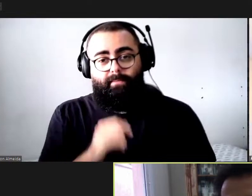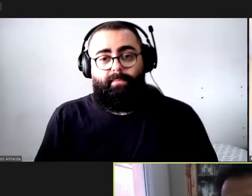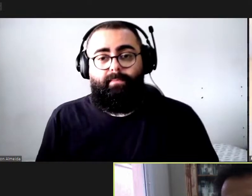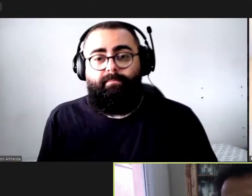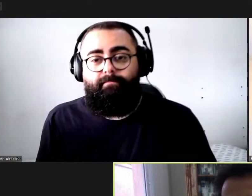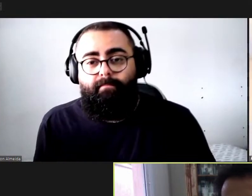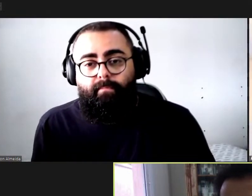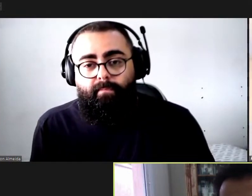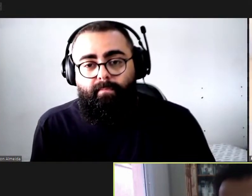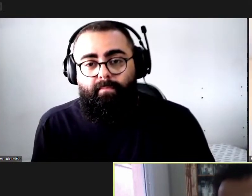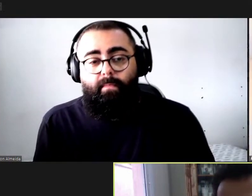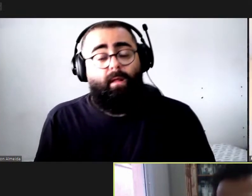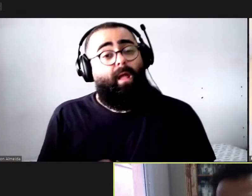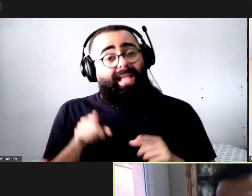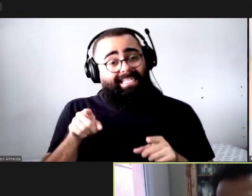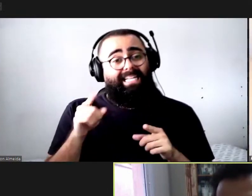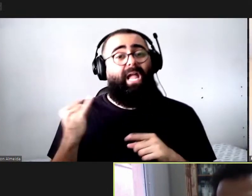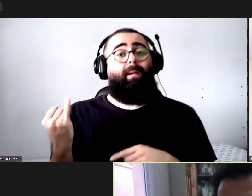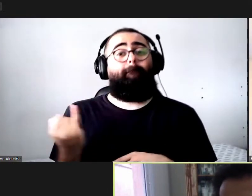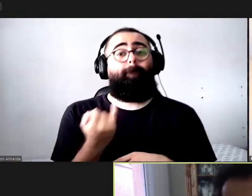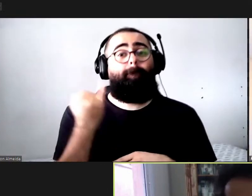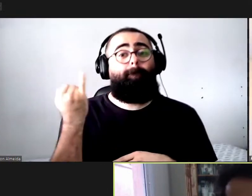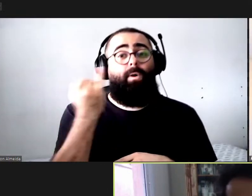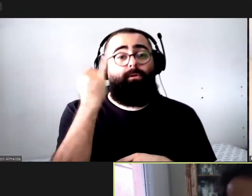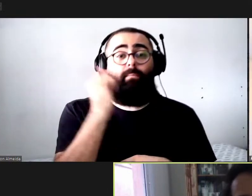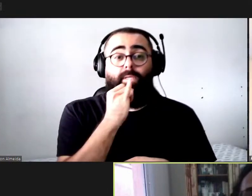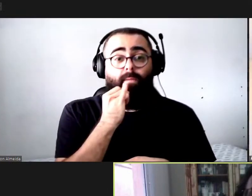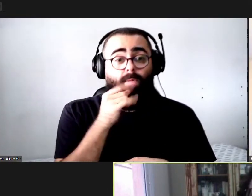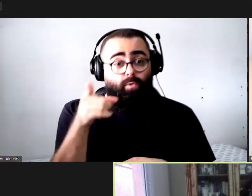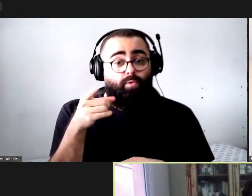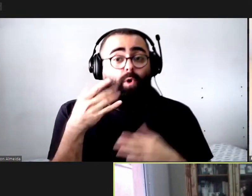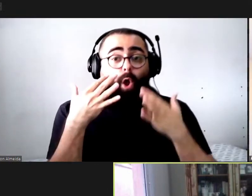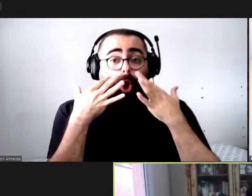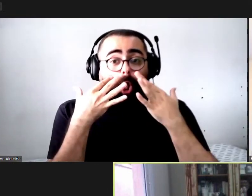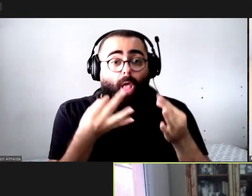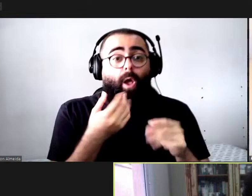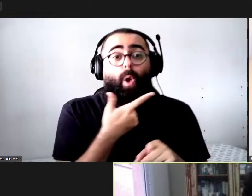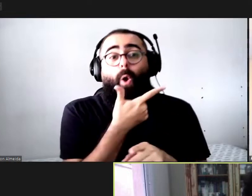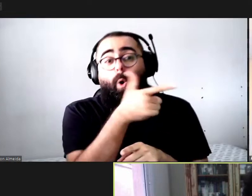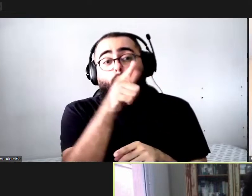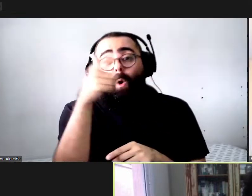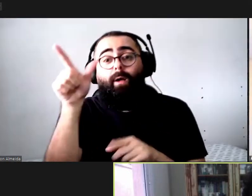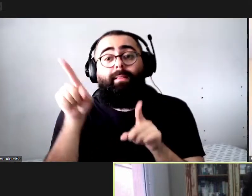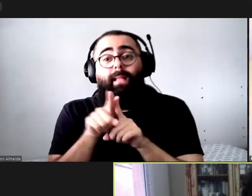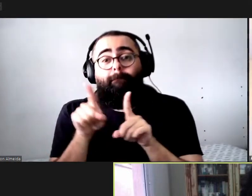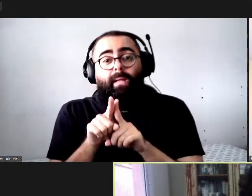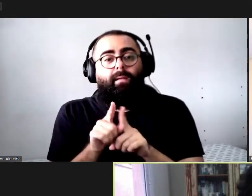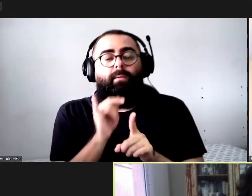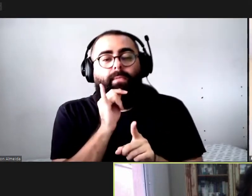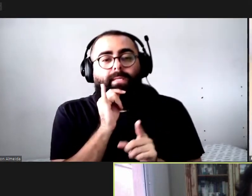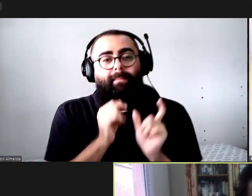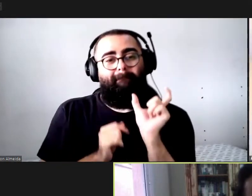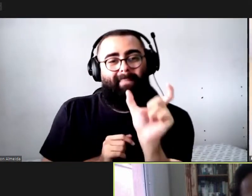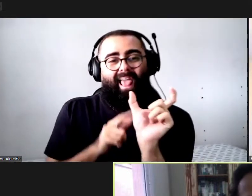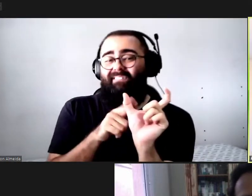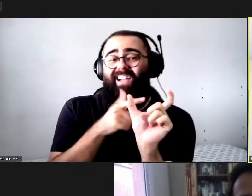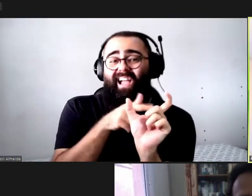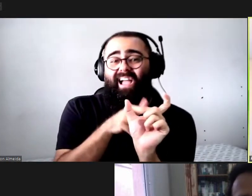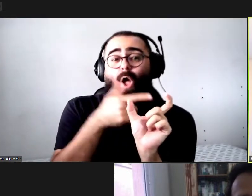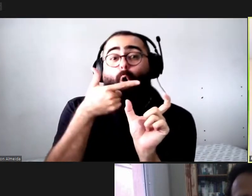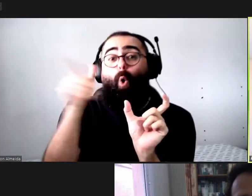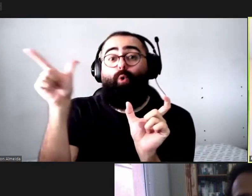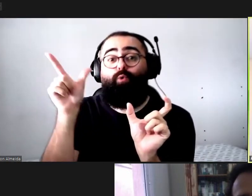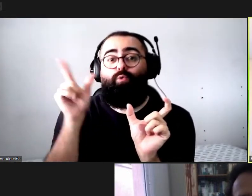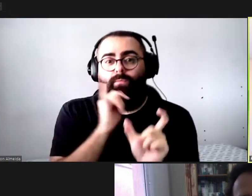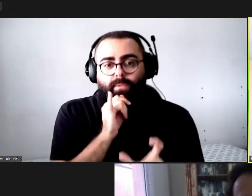be important to take a look at other possible landmarks, in my opinion.